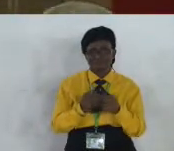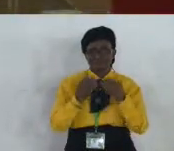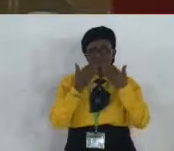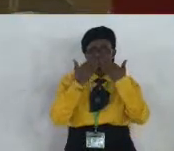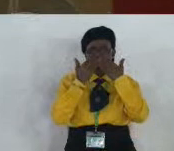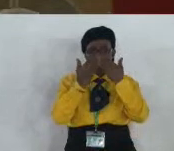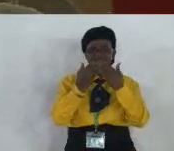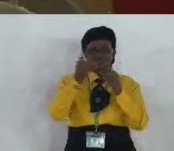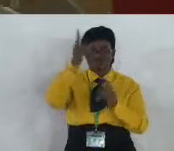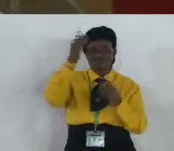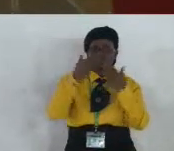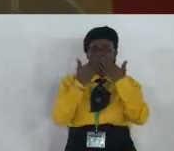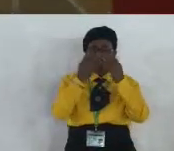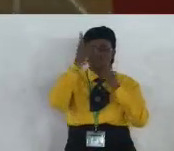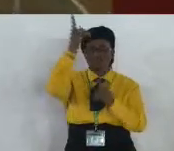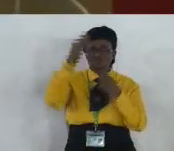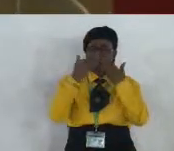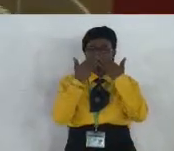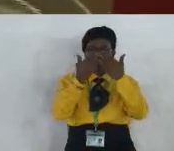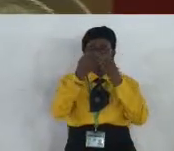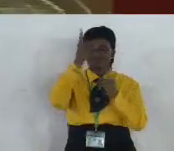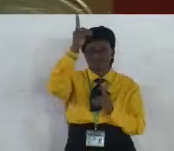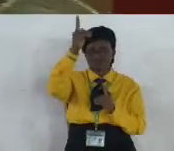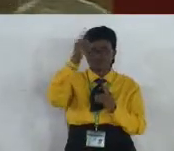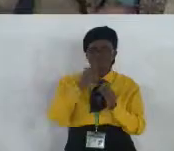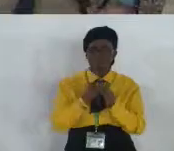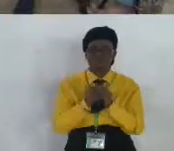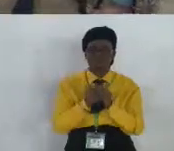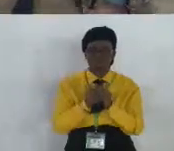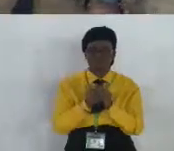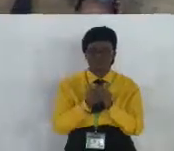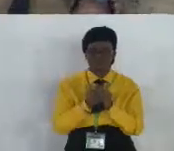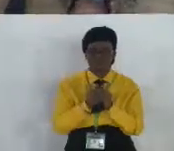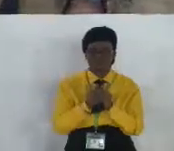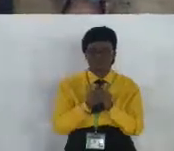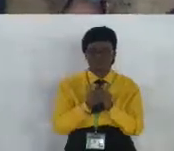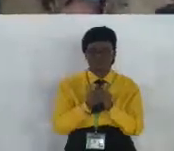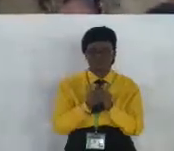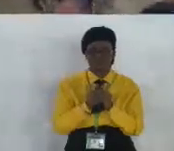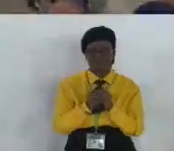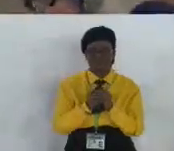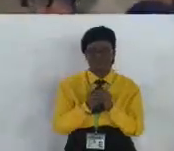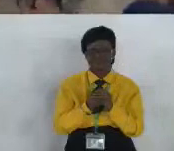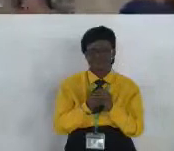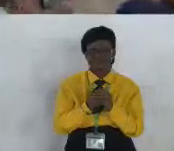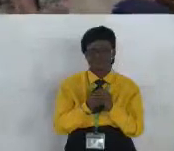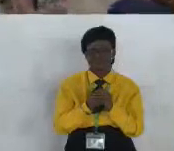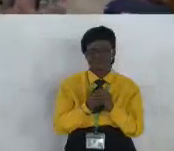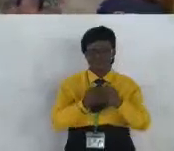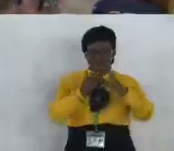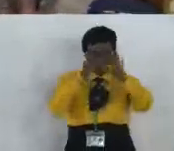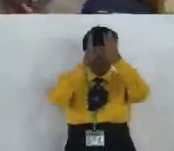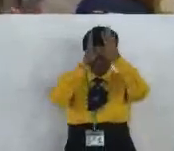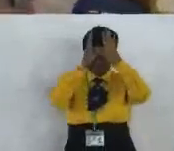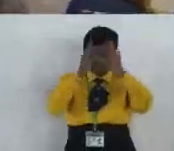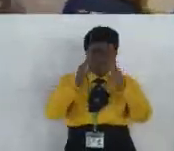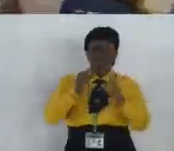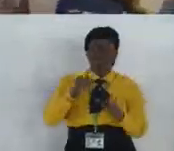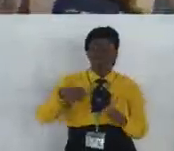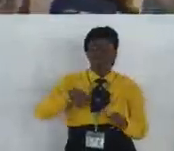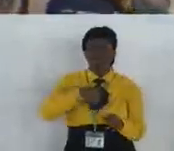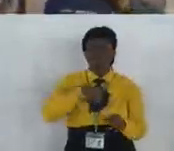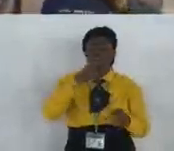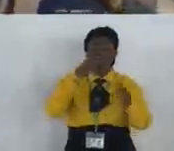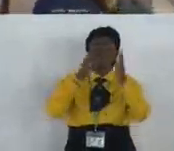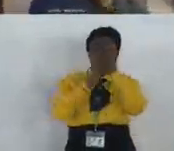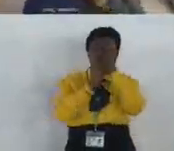Thank you. Father, we praise you.